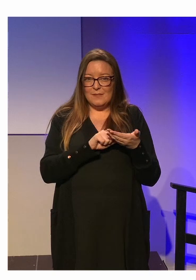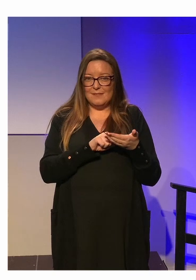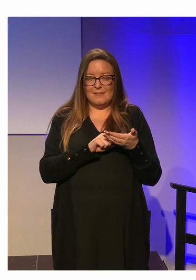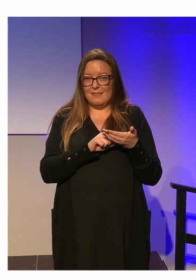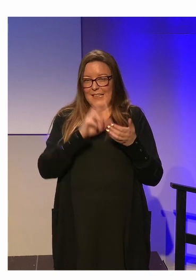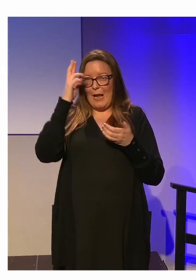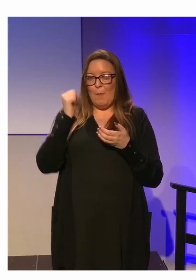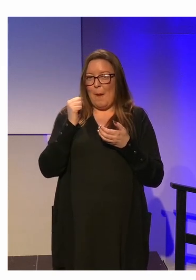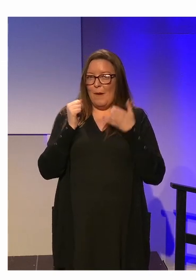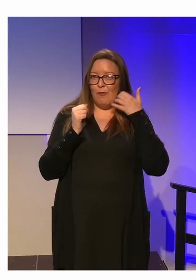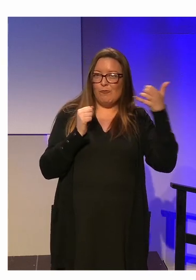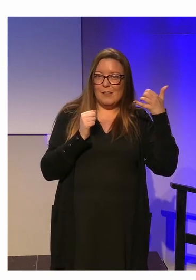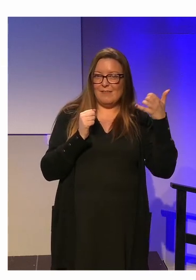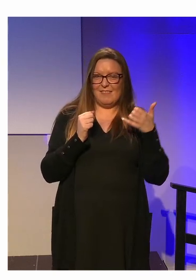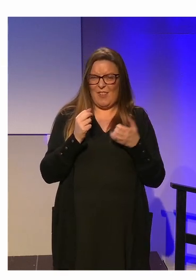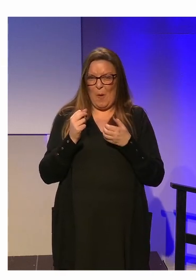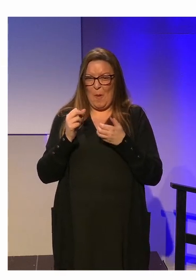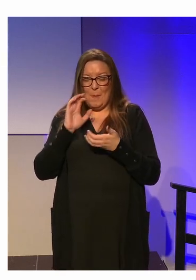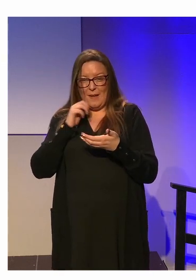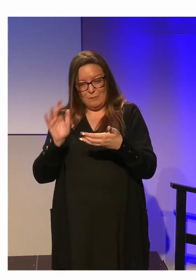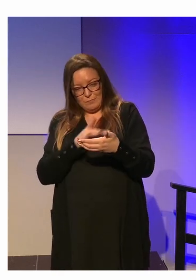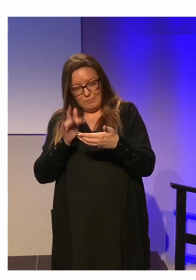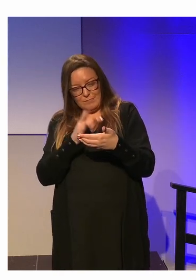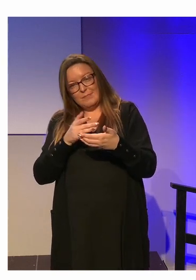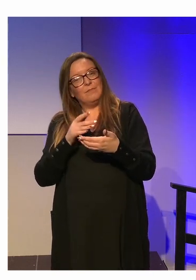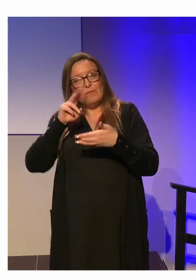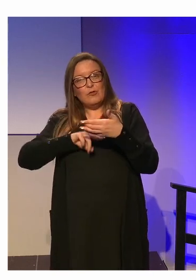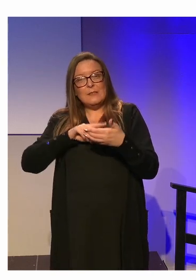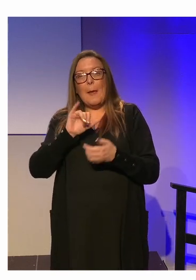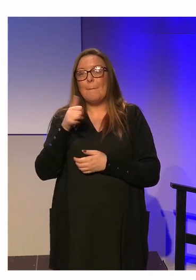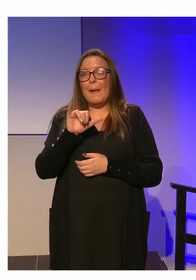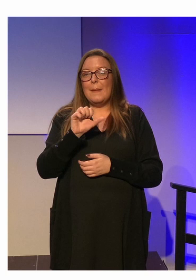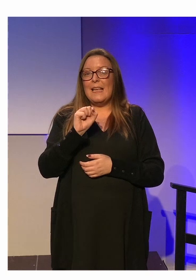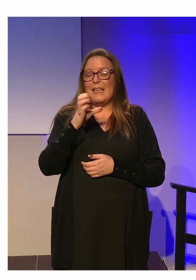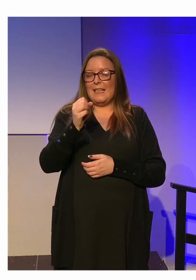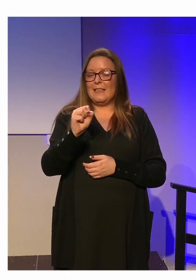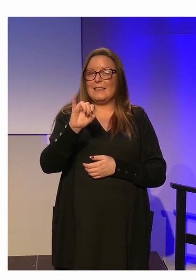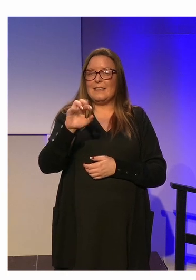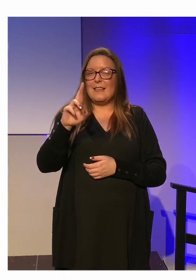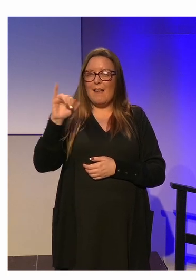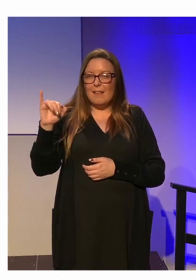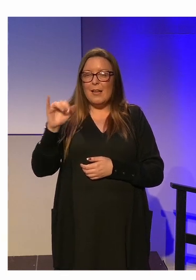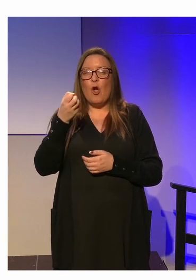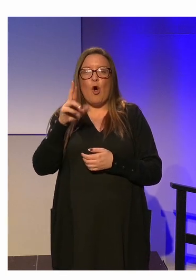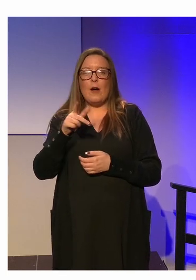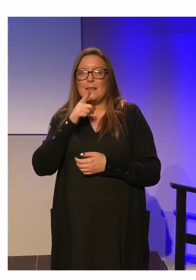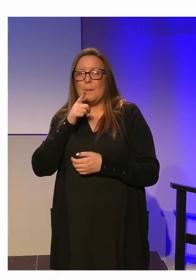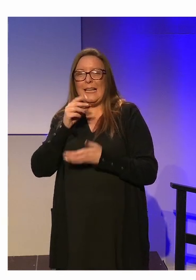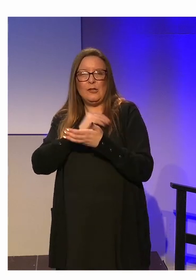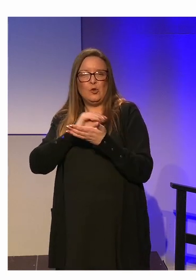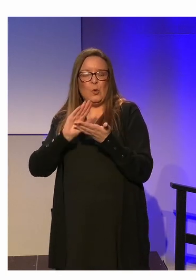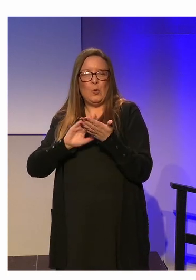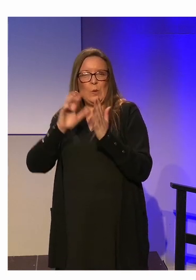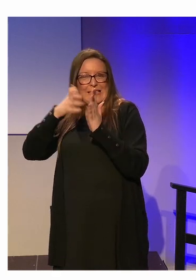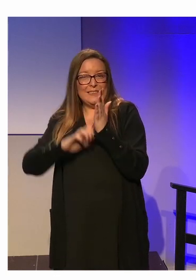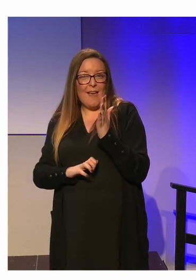But, right, you may use Siri. You may use speech to text, right? Wasn't designed for you. So should we say you